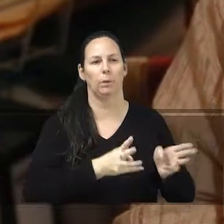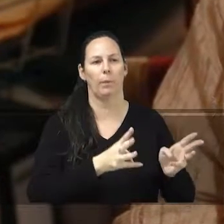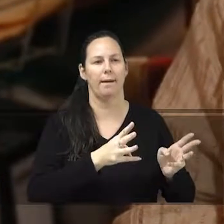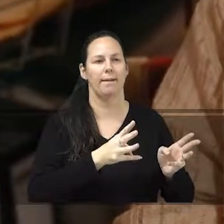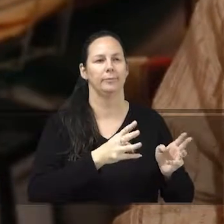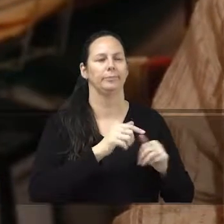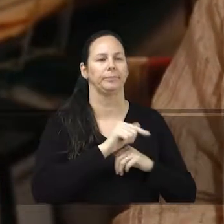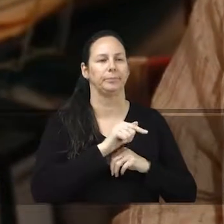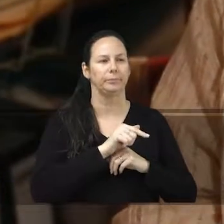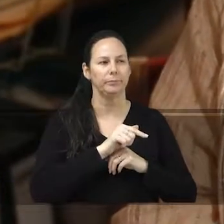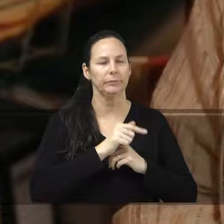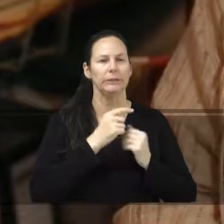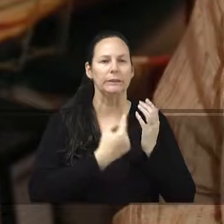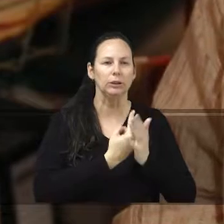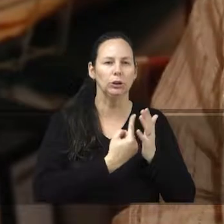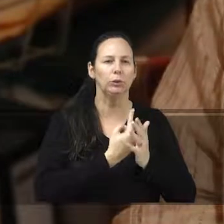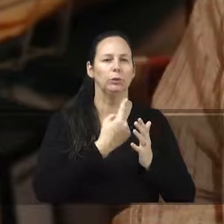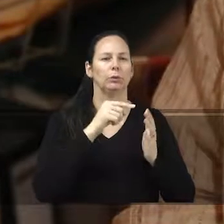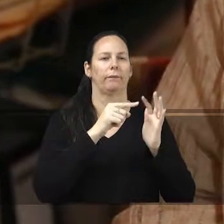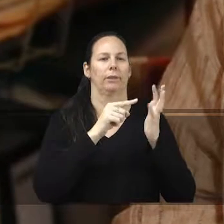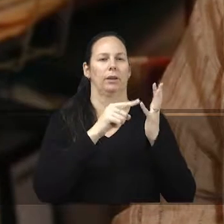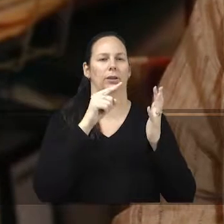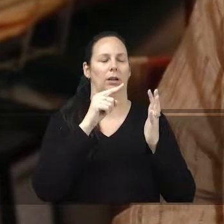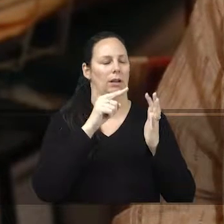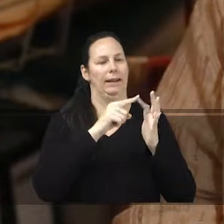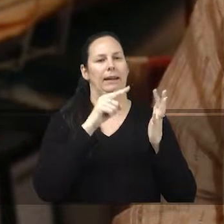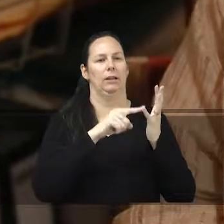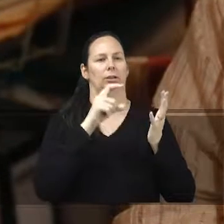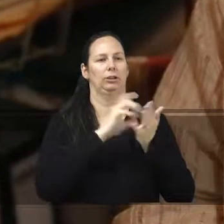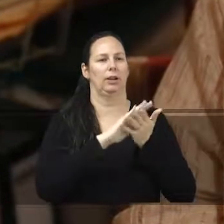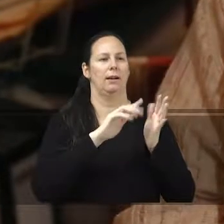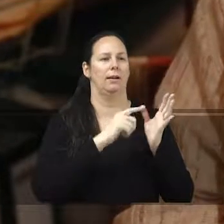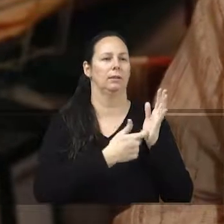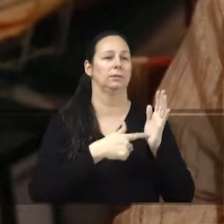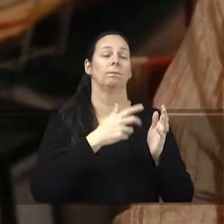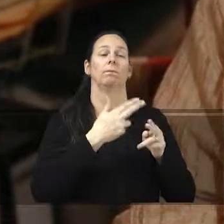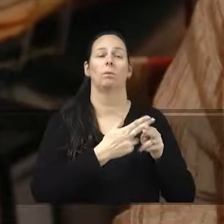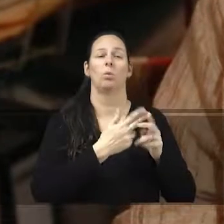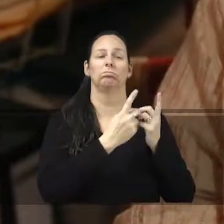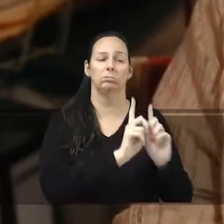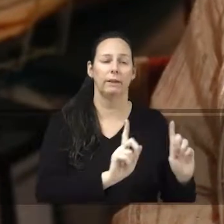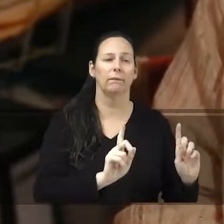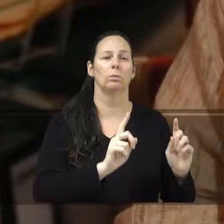and remarried, and the other one was the